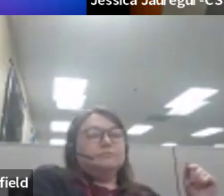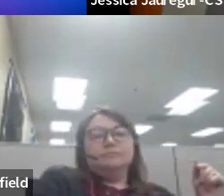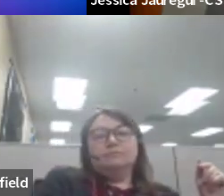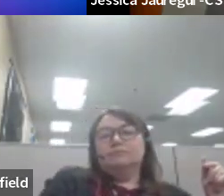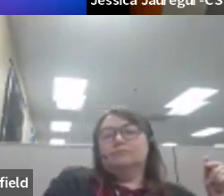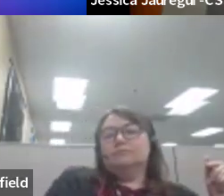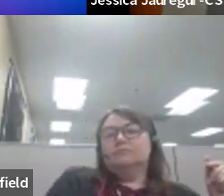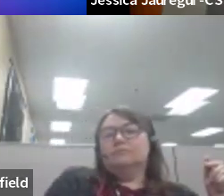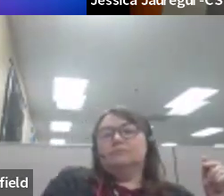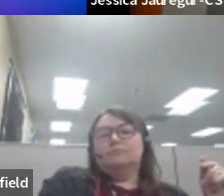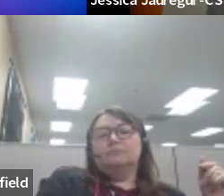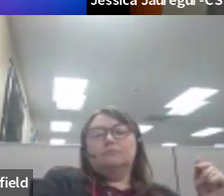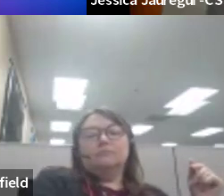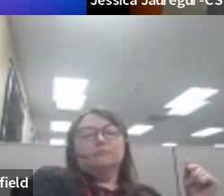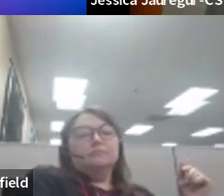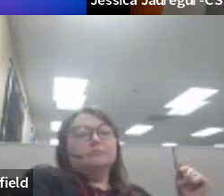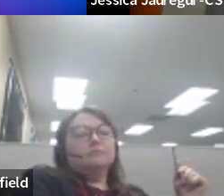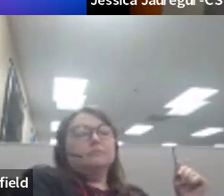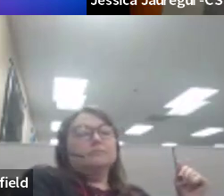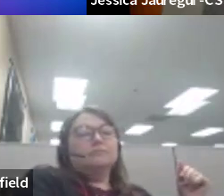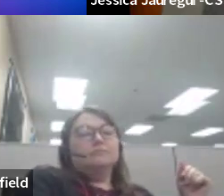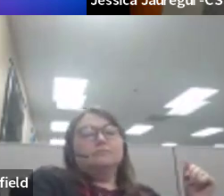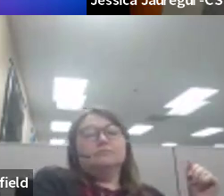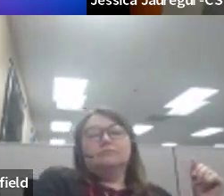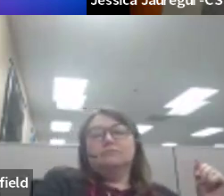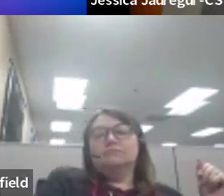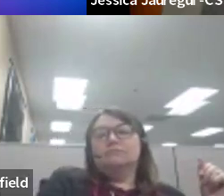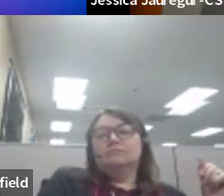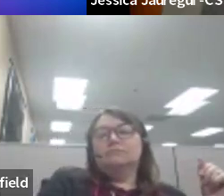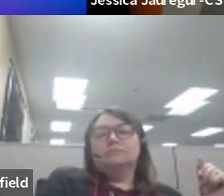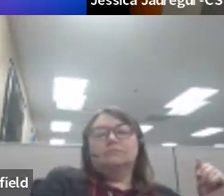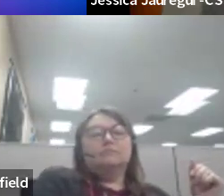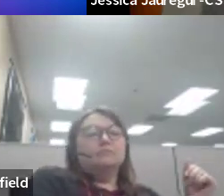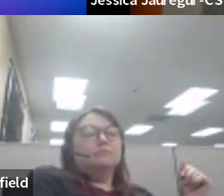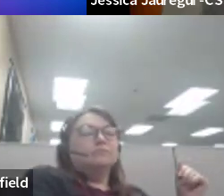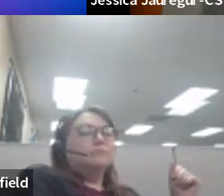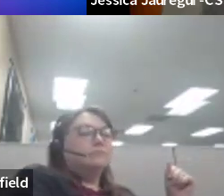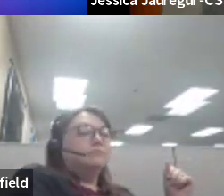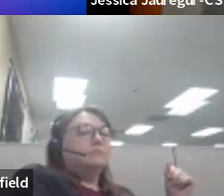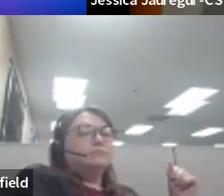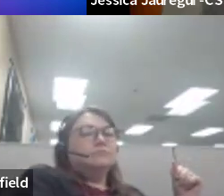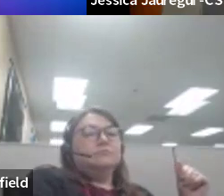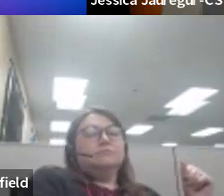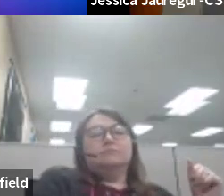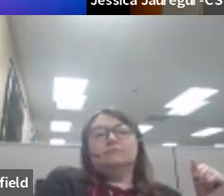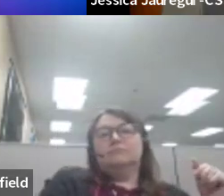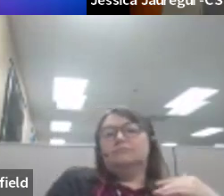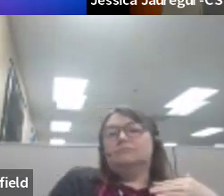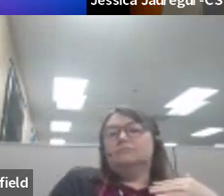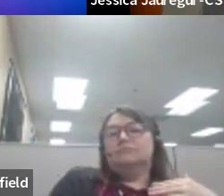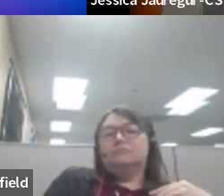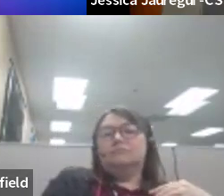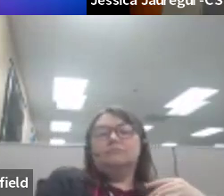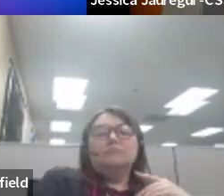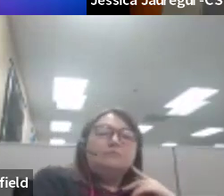funds and you are not yet a vendor. So the first thing I'm going to drop into the chat is our handout. So this is sort of like notes